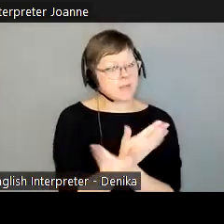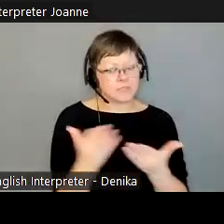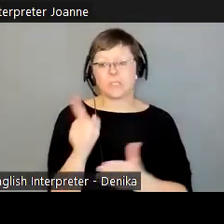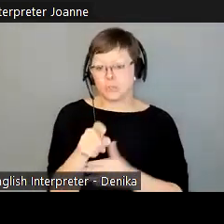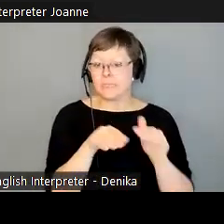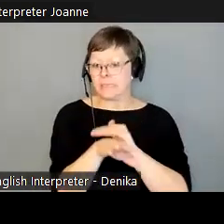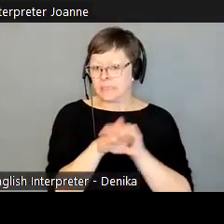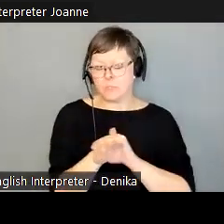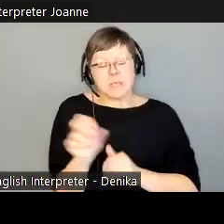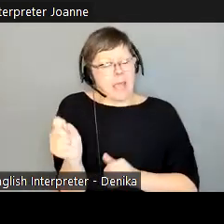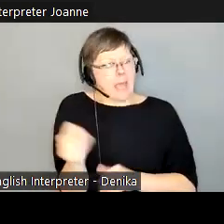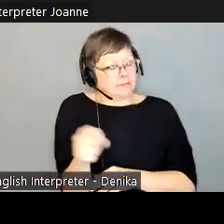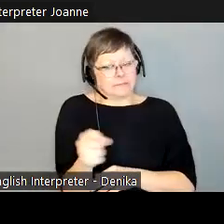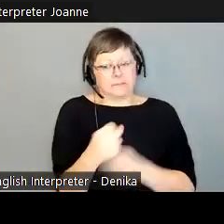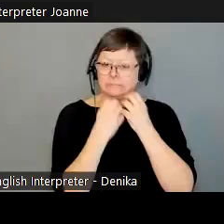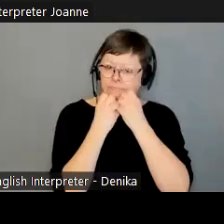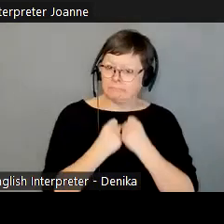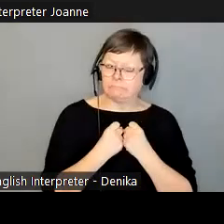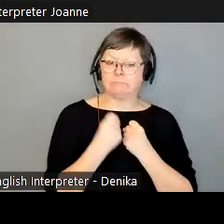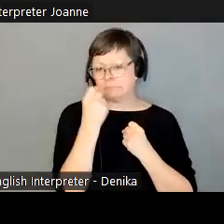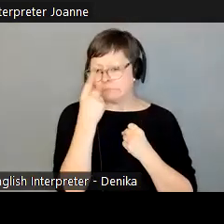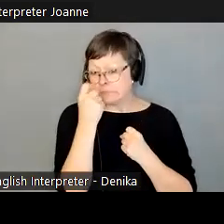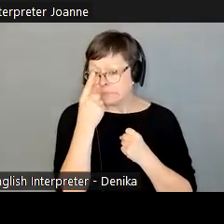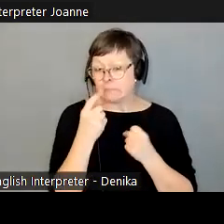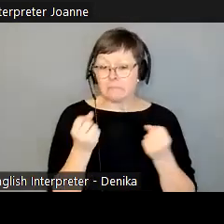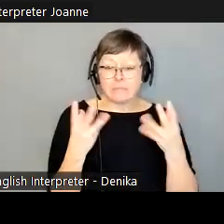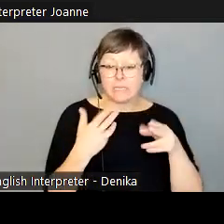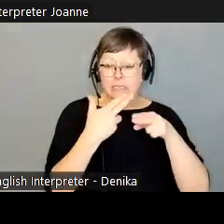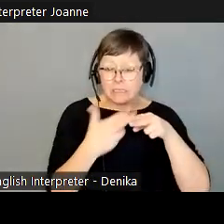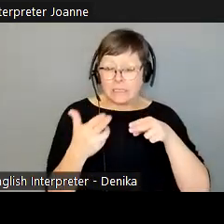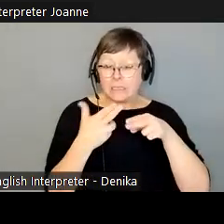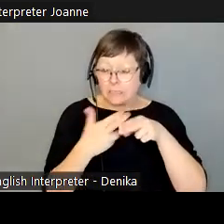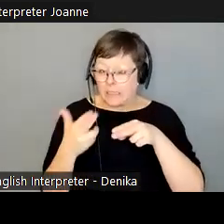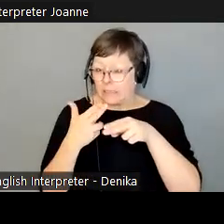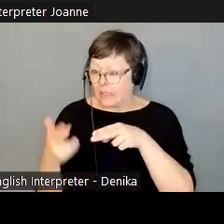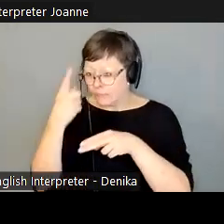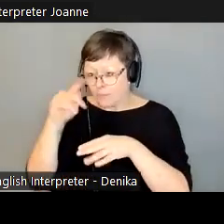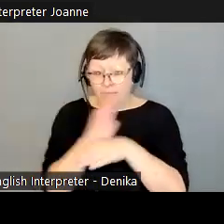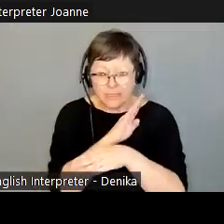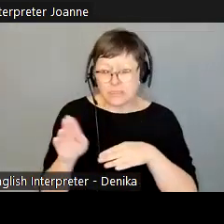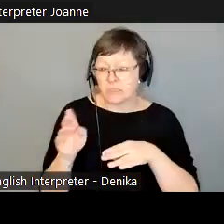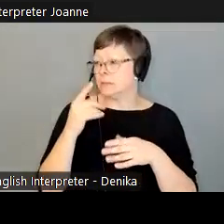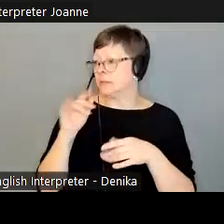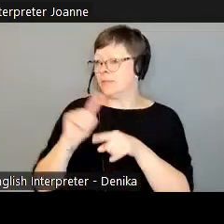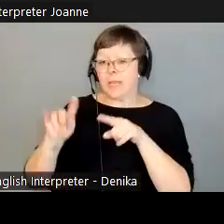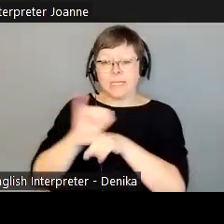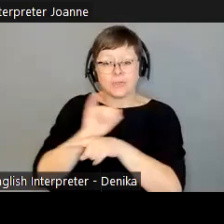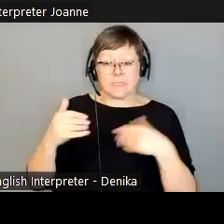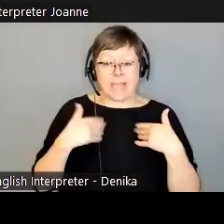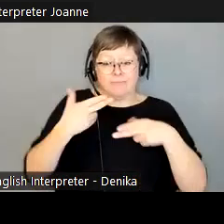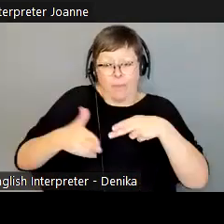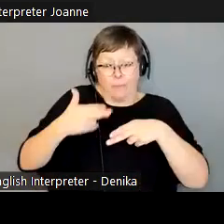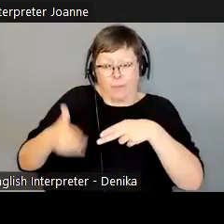we know there is so many different short forms for different businesses, different industries. And I